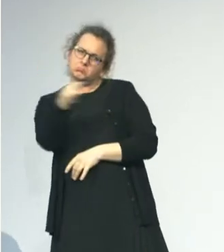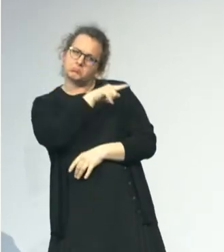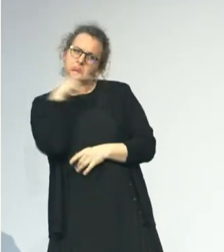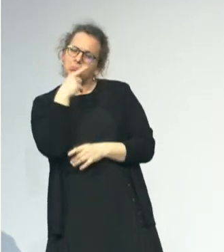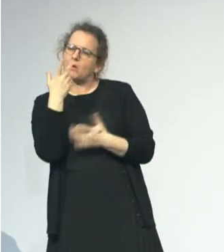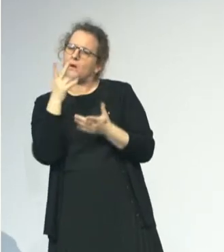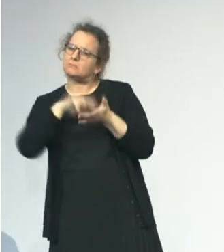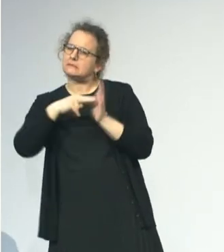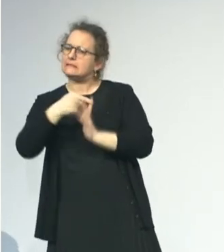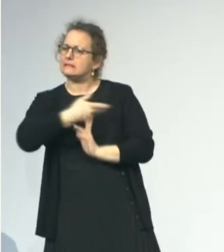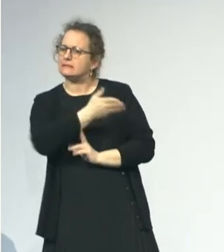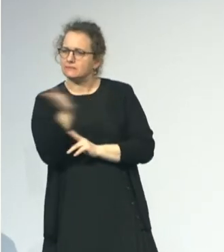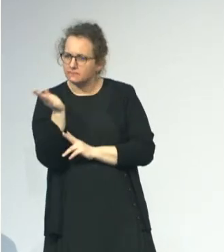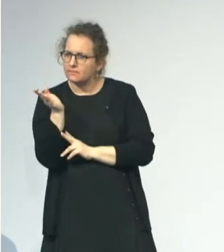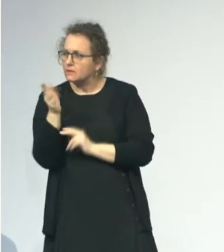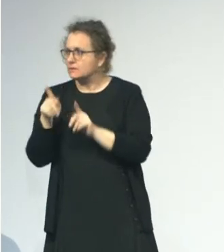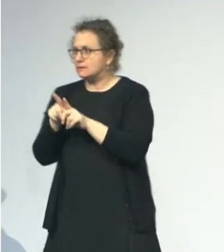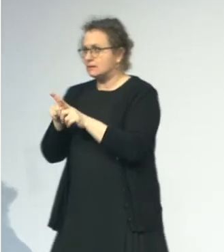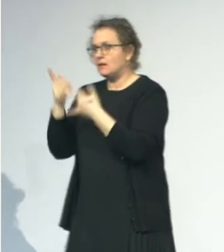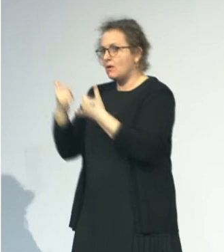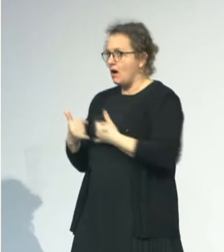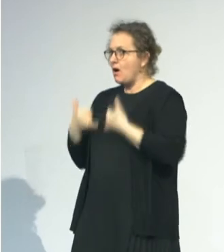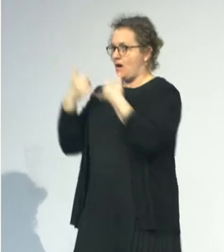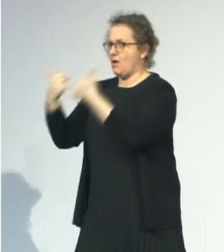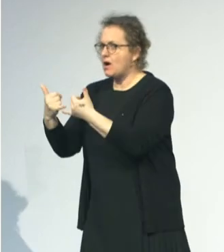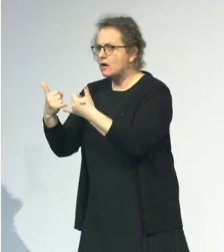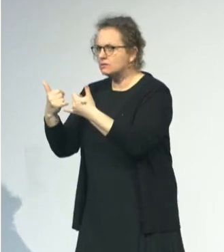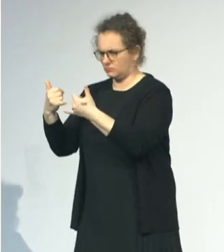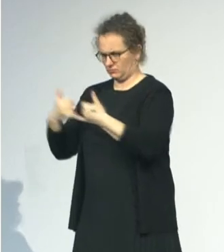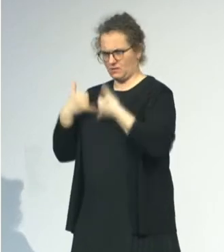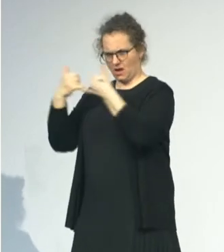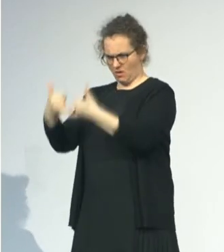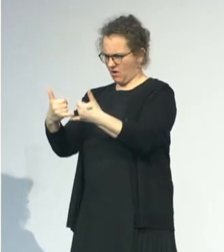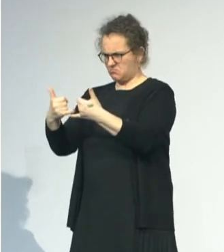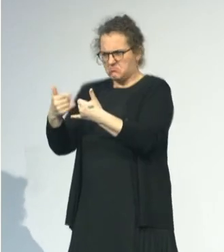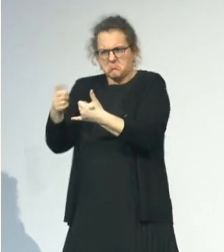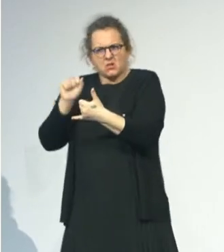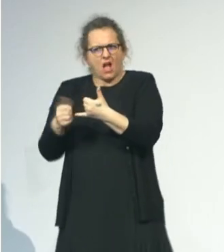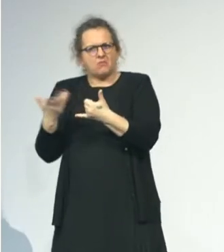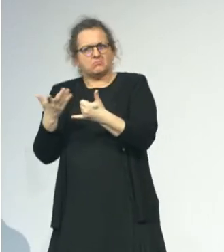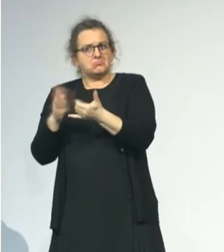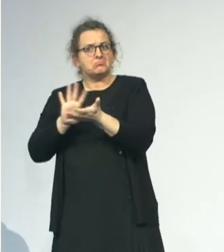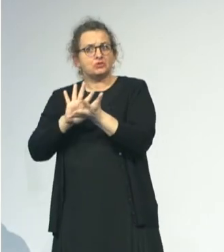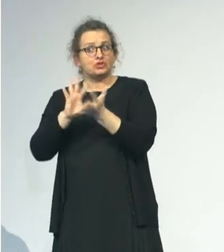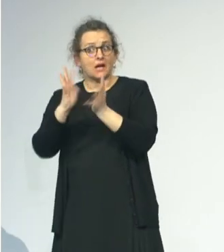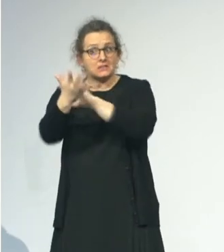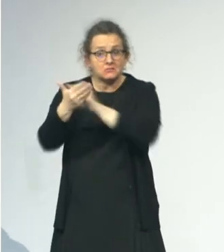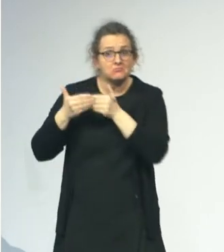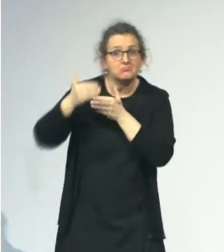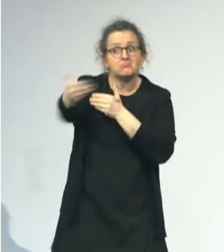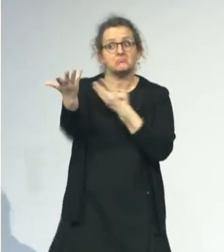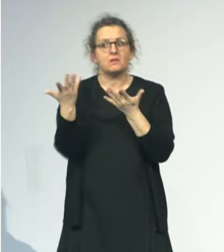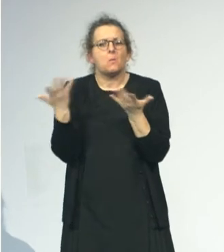award at the Zero Project, and then share tips and expertise on how all of